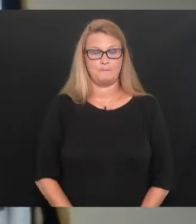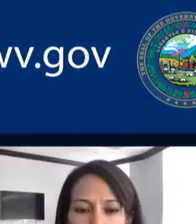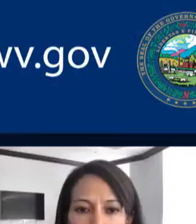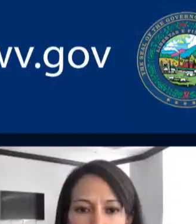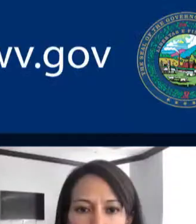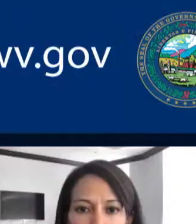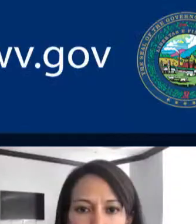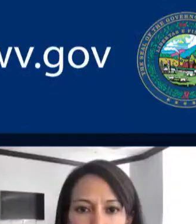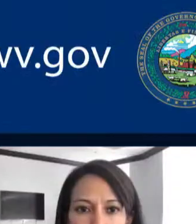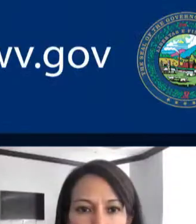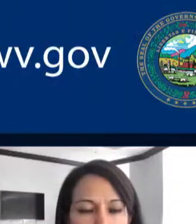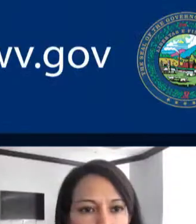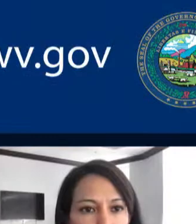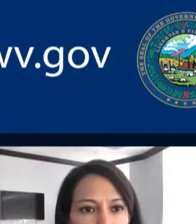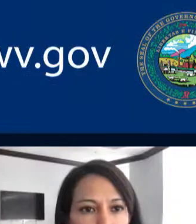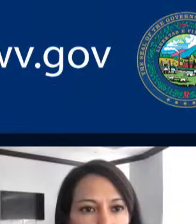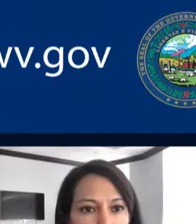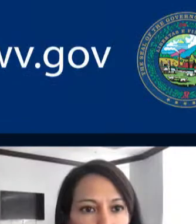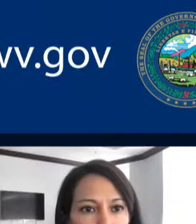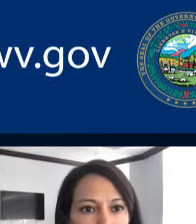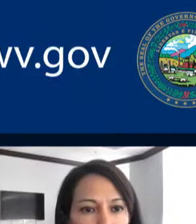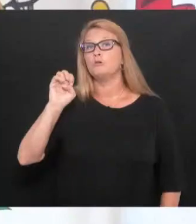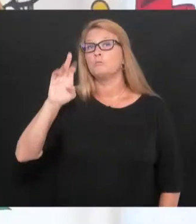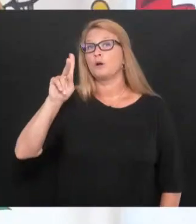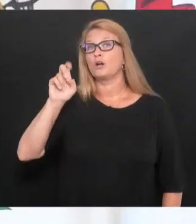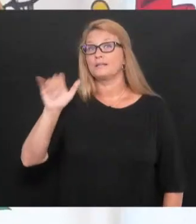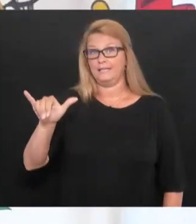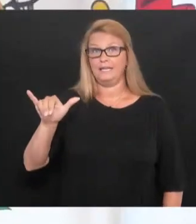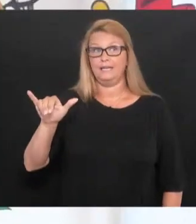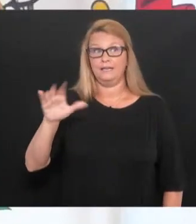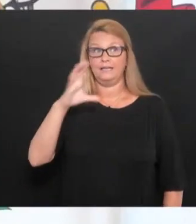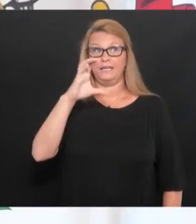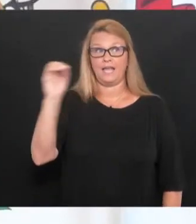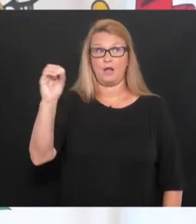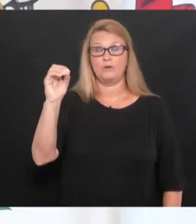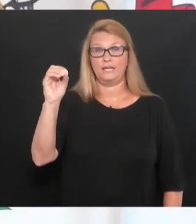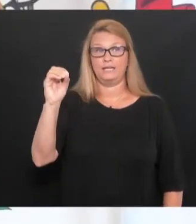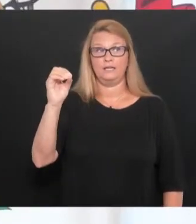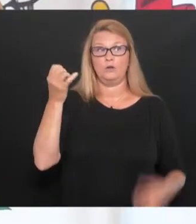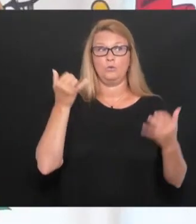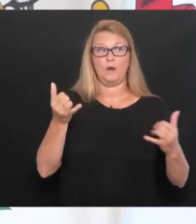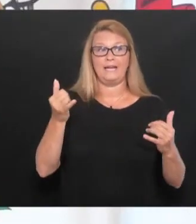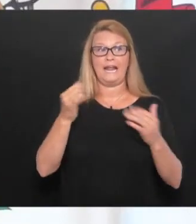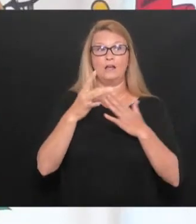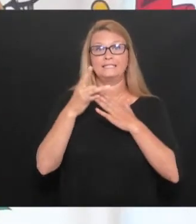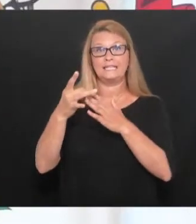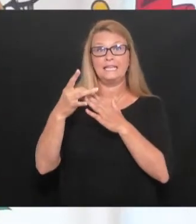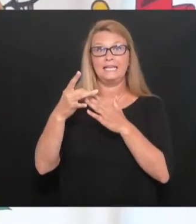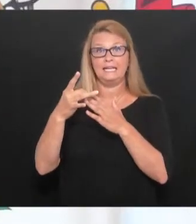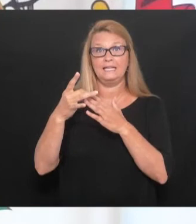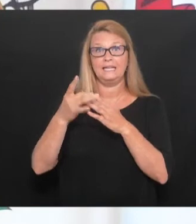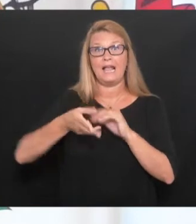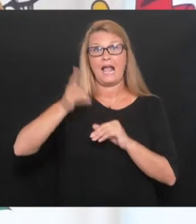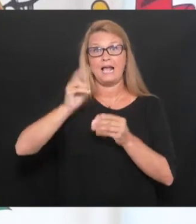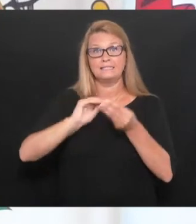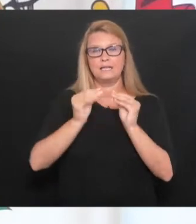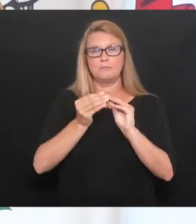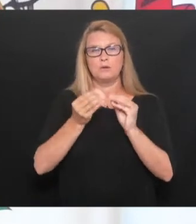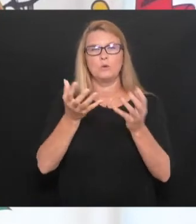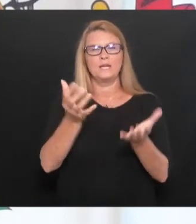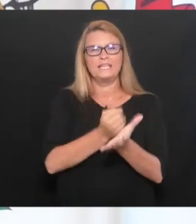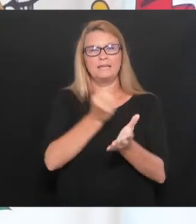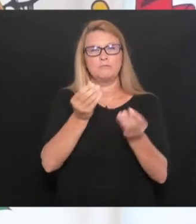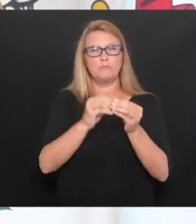Mark, you missed this. Berkeley County right now, we feel like is for sure the leading county, but we can maybe get you some